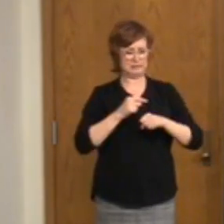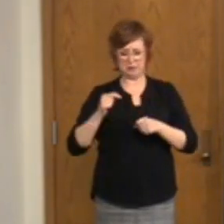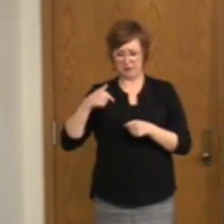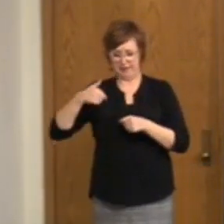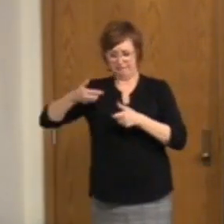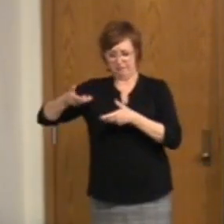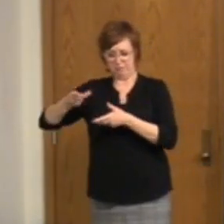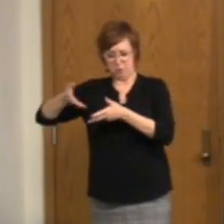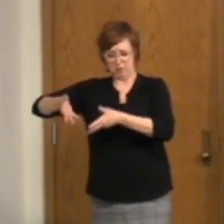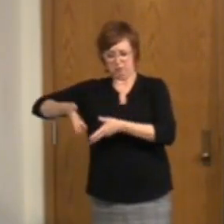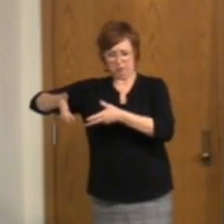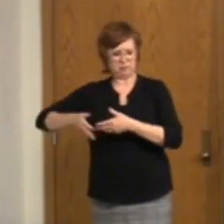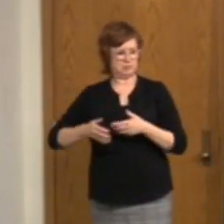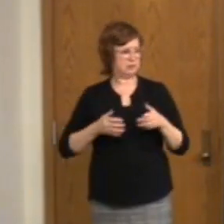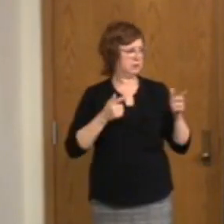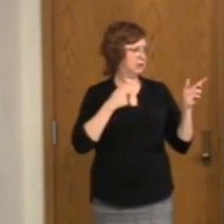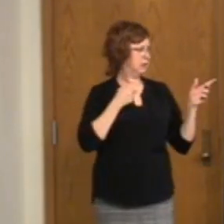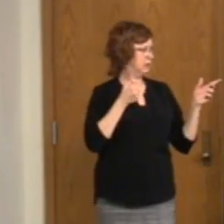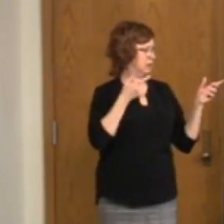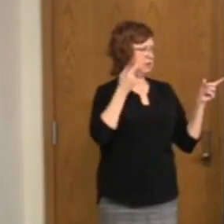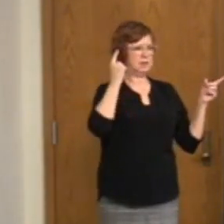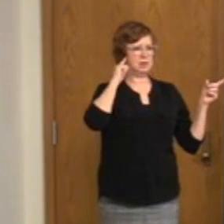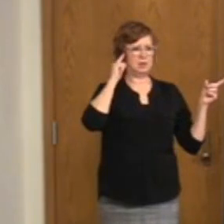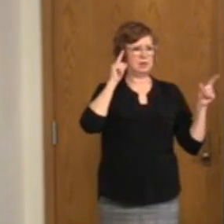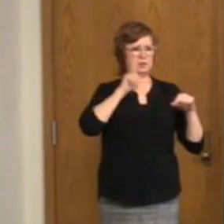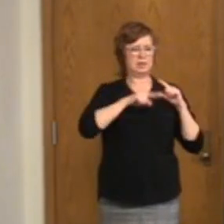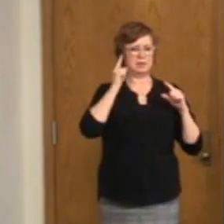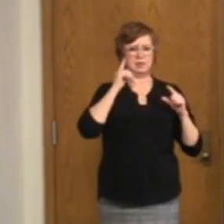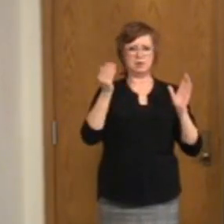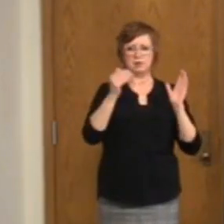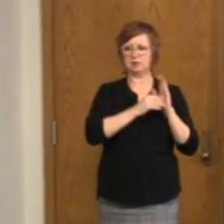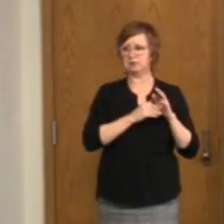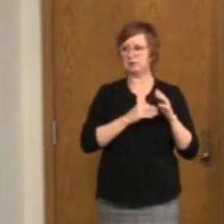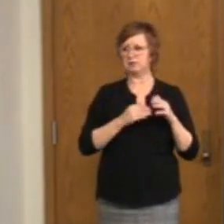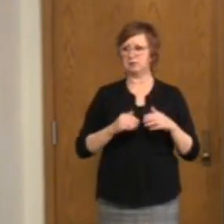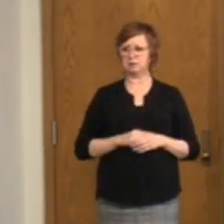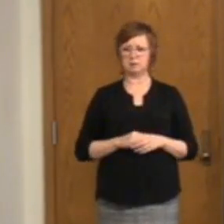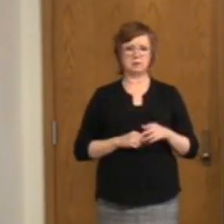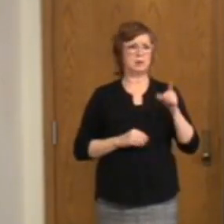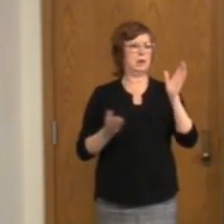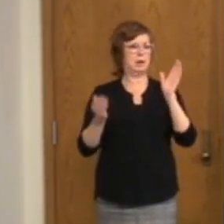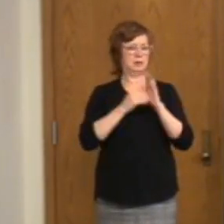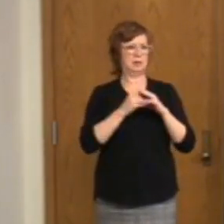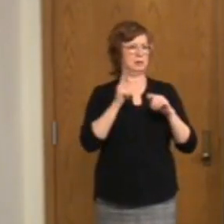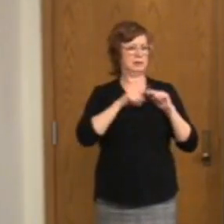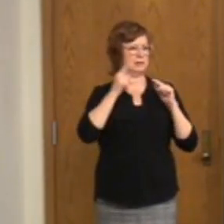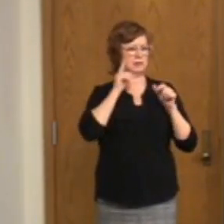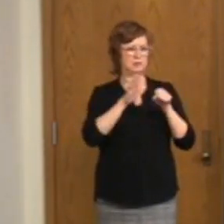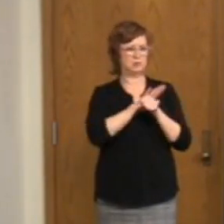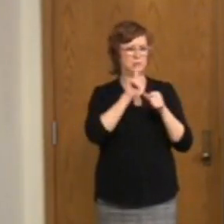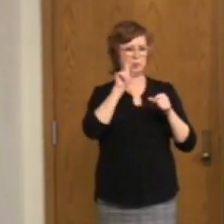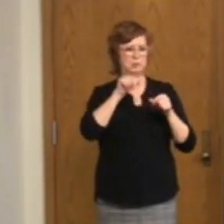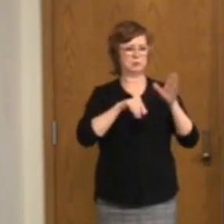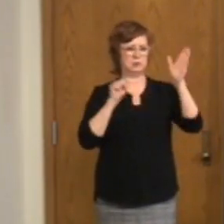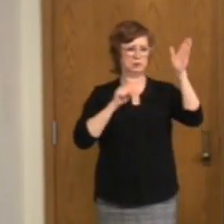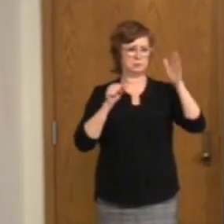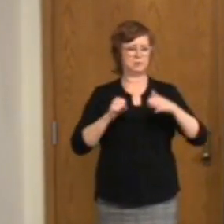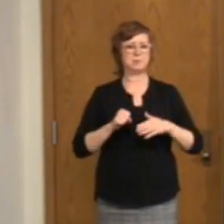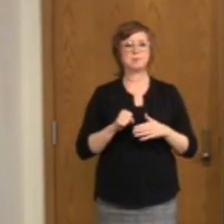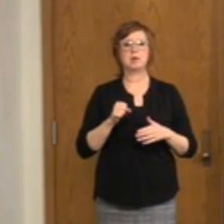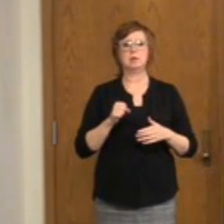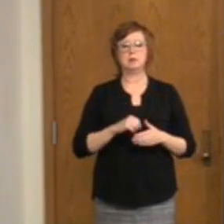matter? Sorry, it was breaking up a little bit. Could you repeat it, Connor? It was breaking up a little. Sure. So